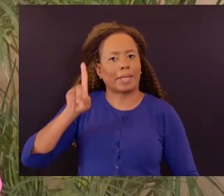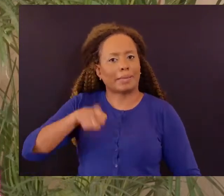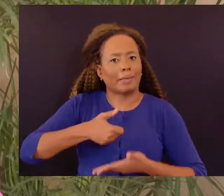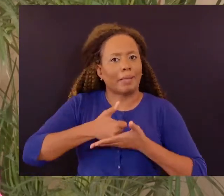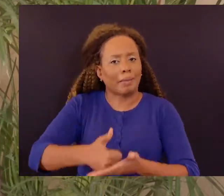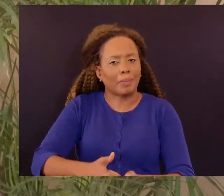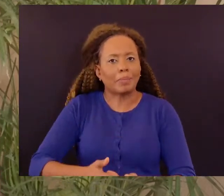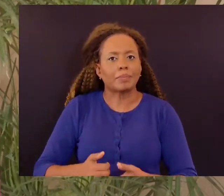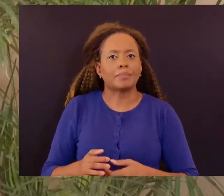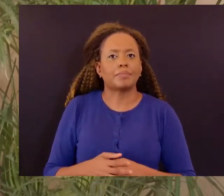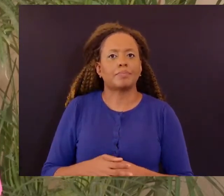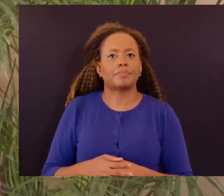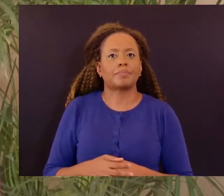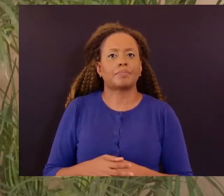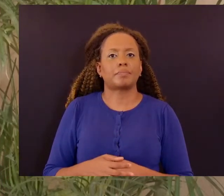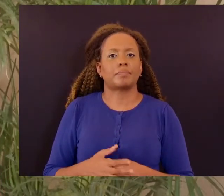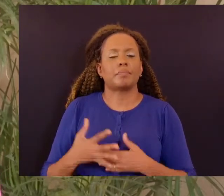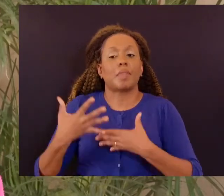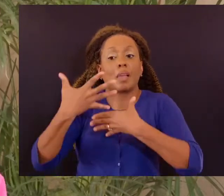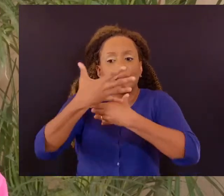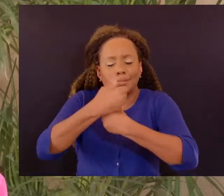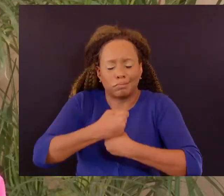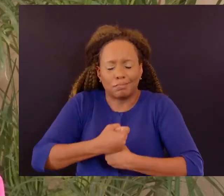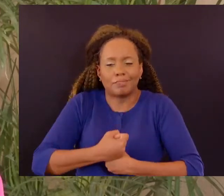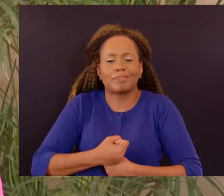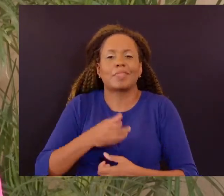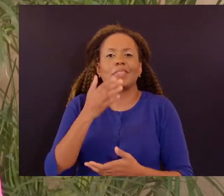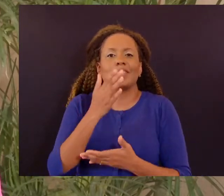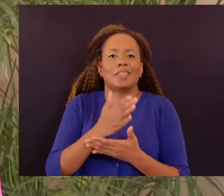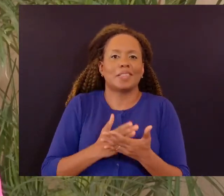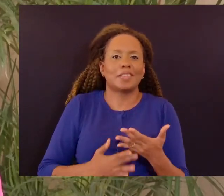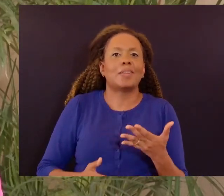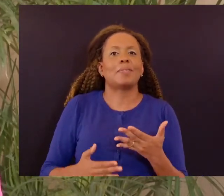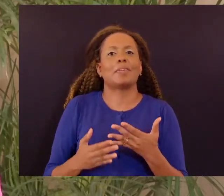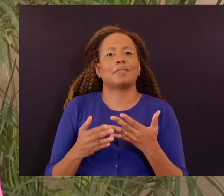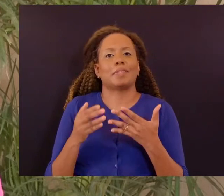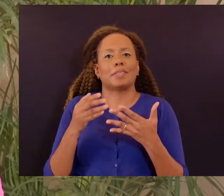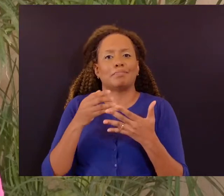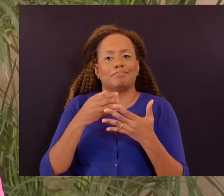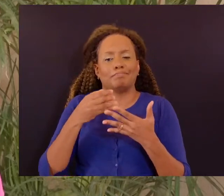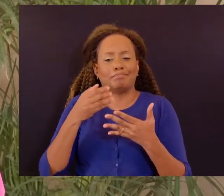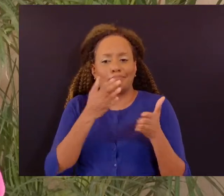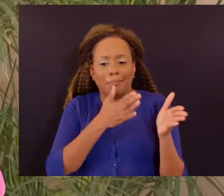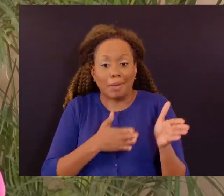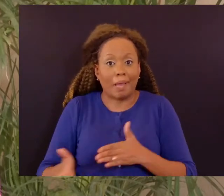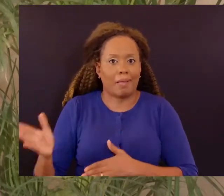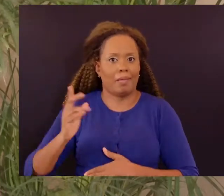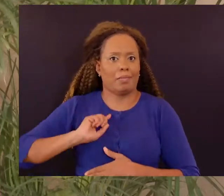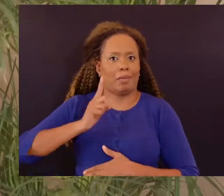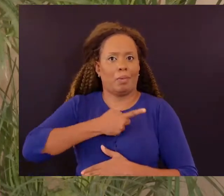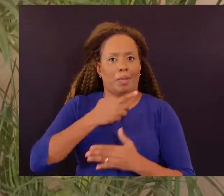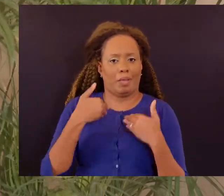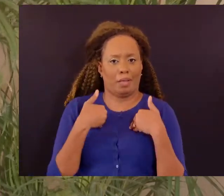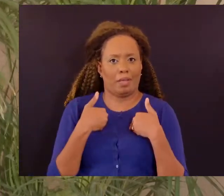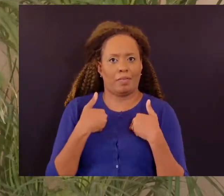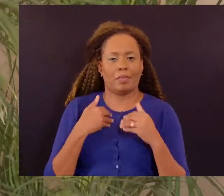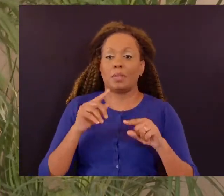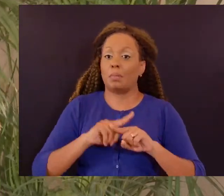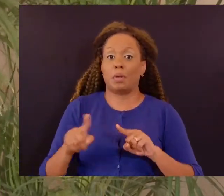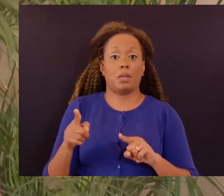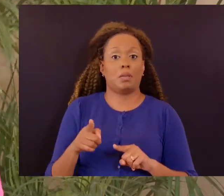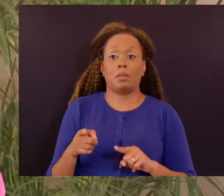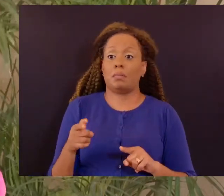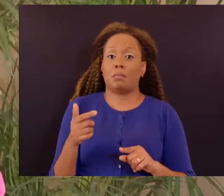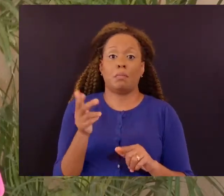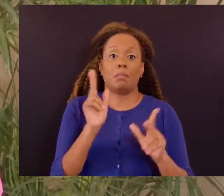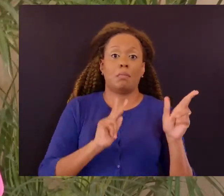And in a nutshell, those are some of the things that we are looking at, but we are open to